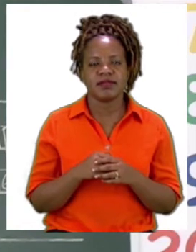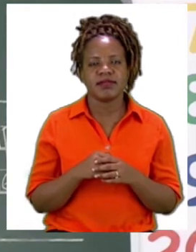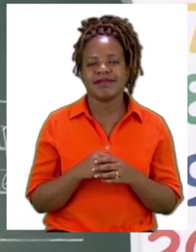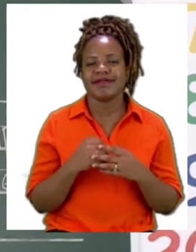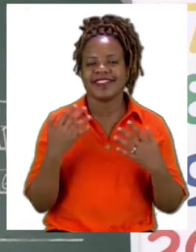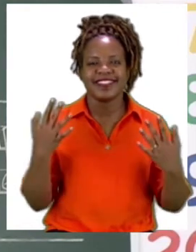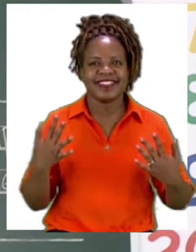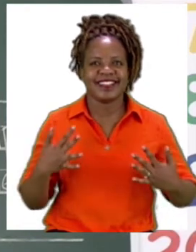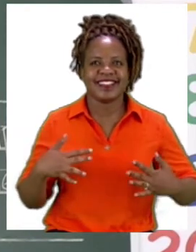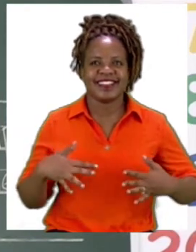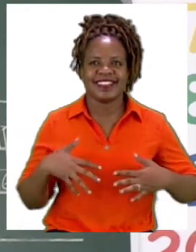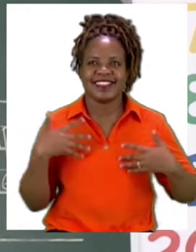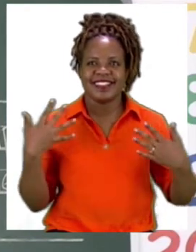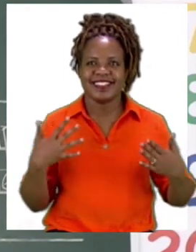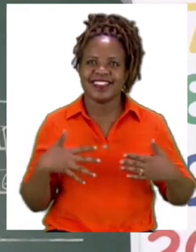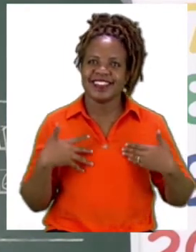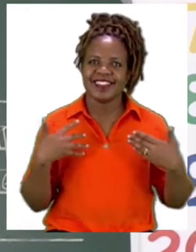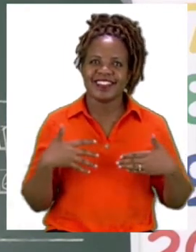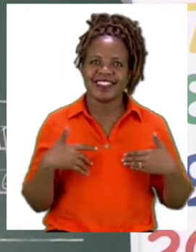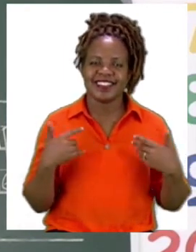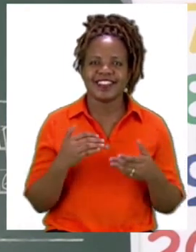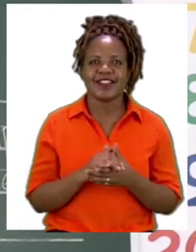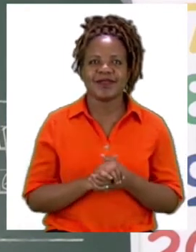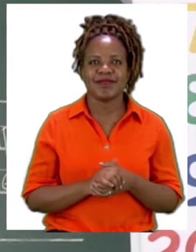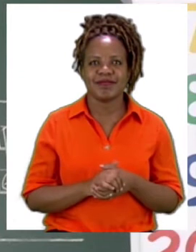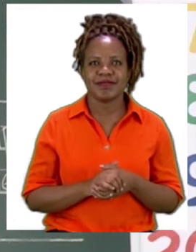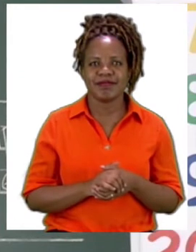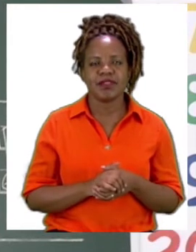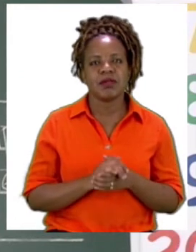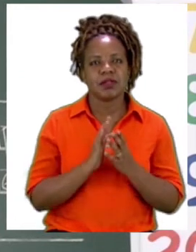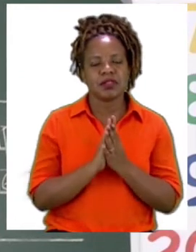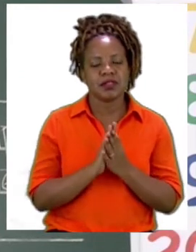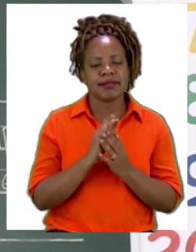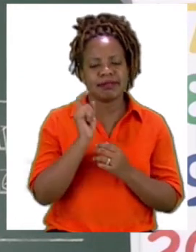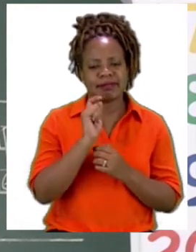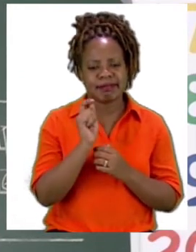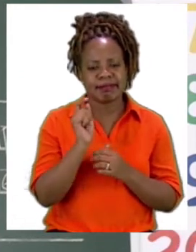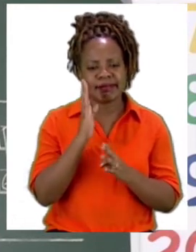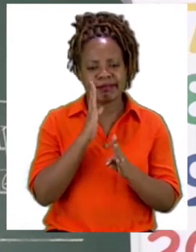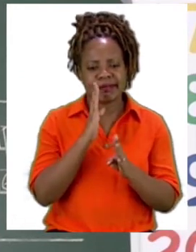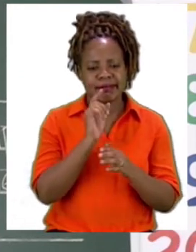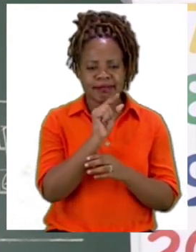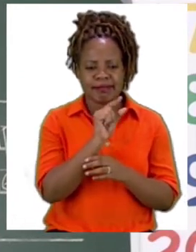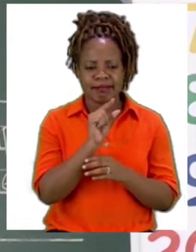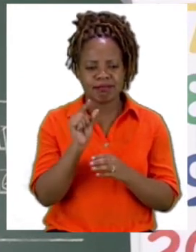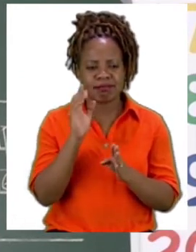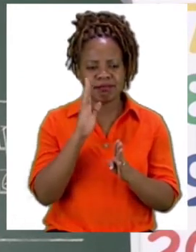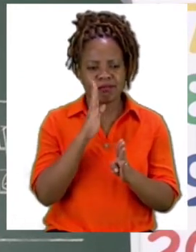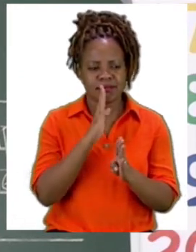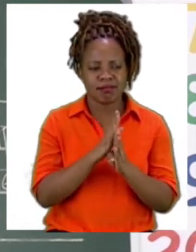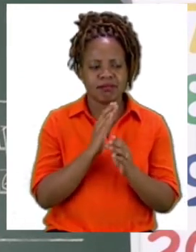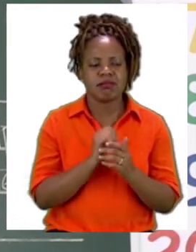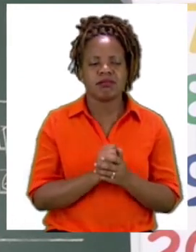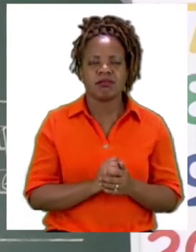excited. Please also make sure, boys and girls, that you are spelling your words correctly, because these are words that have been